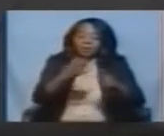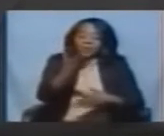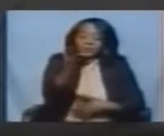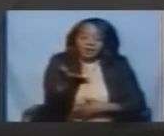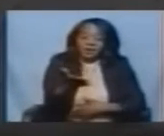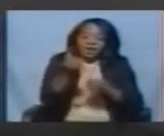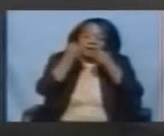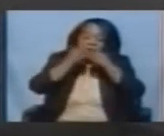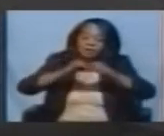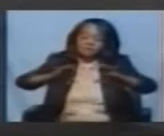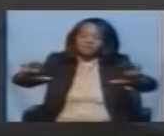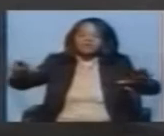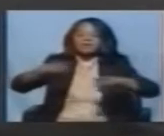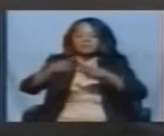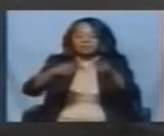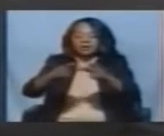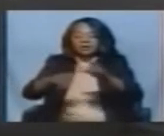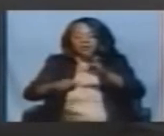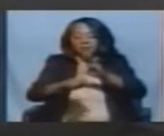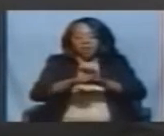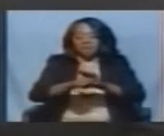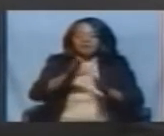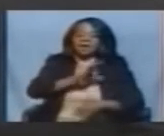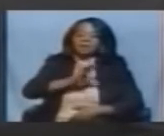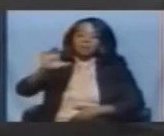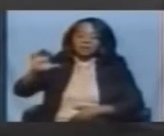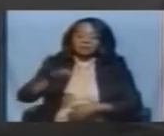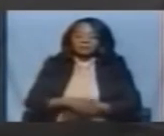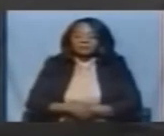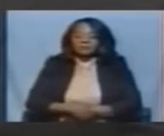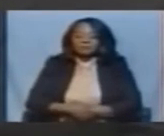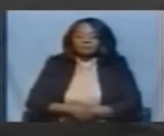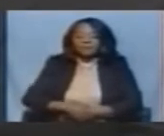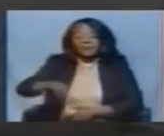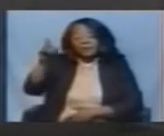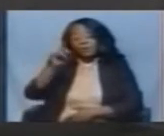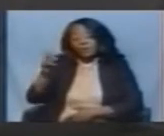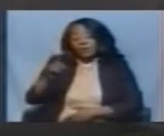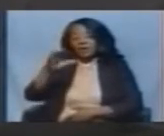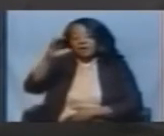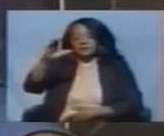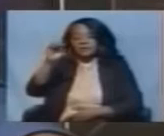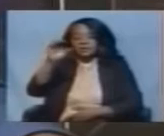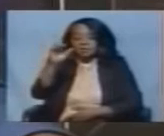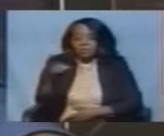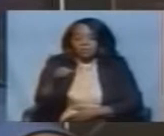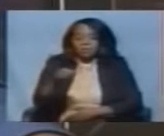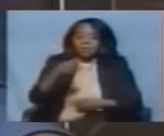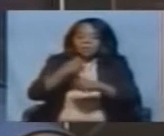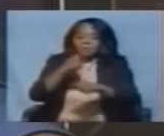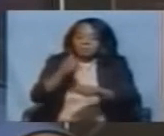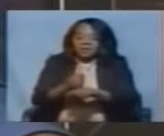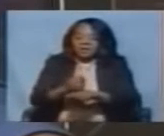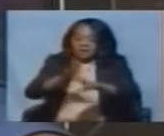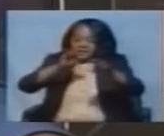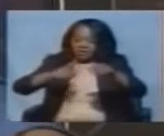and influence the processes, even in private sector. But you know, in the private sector, where, you know, CEOs make unilateral decisions, we have to follow some